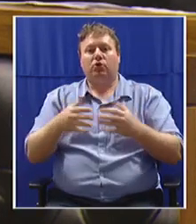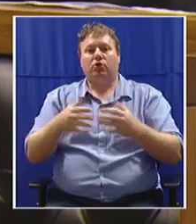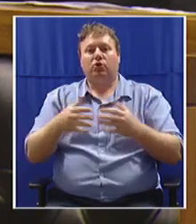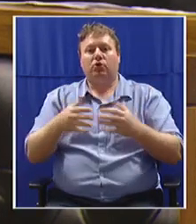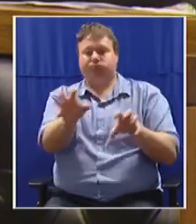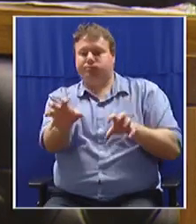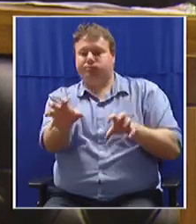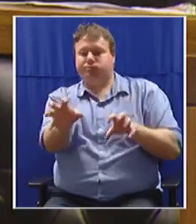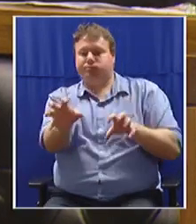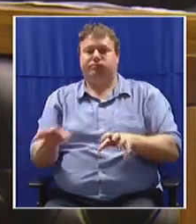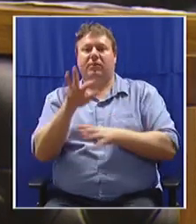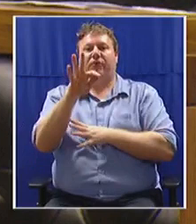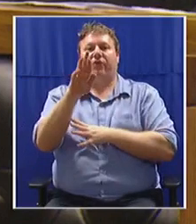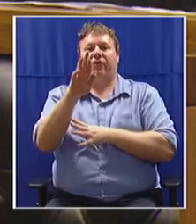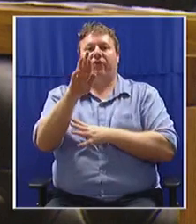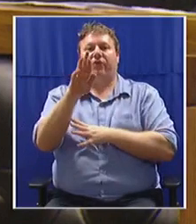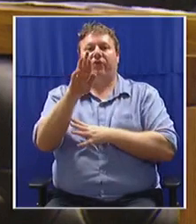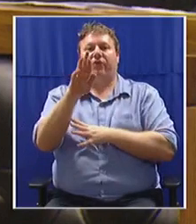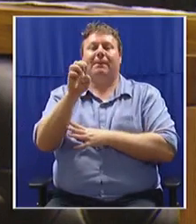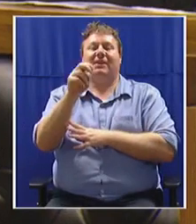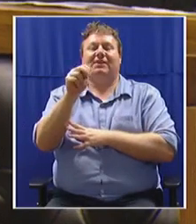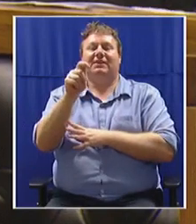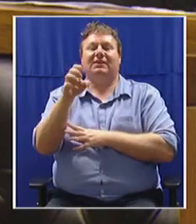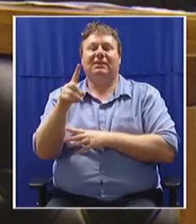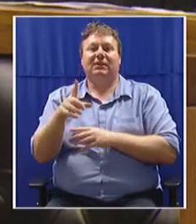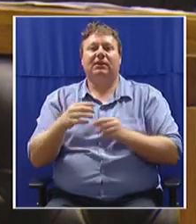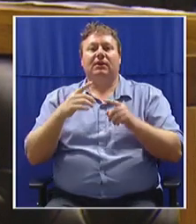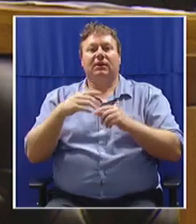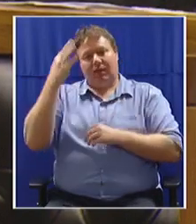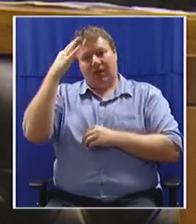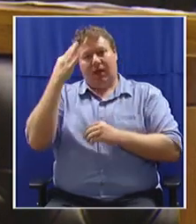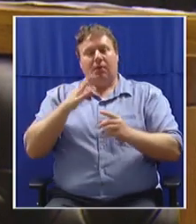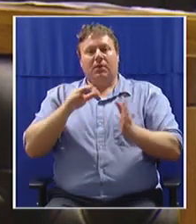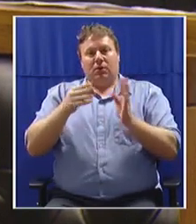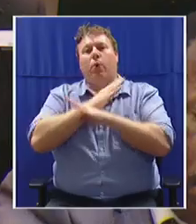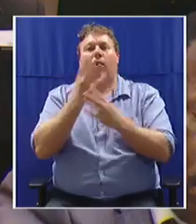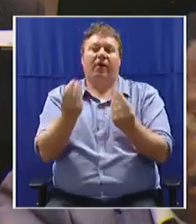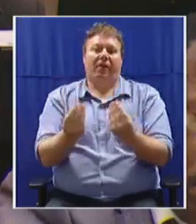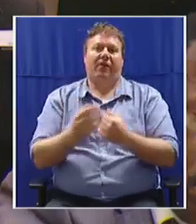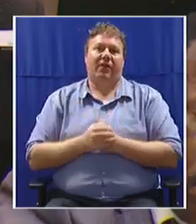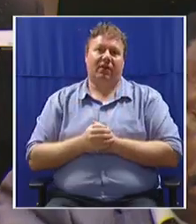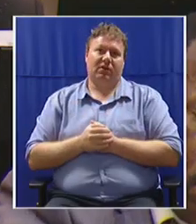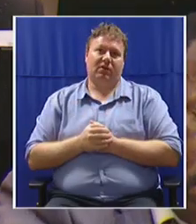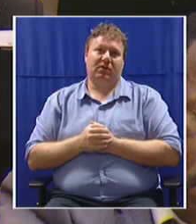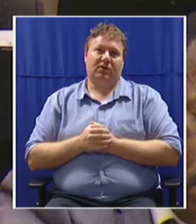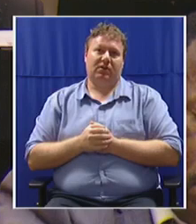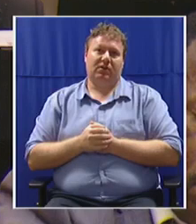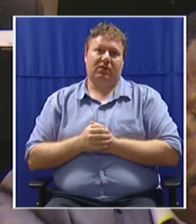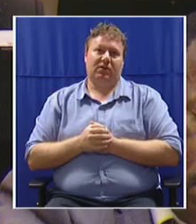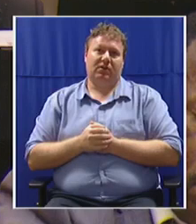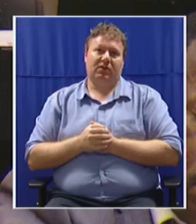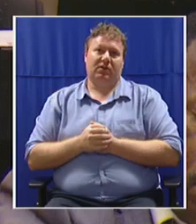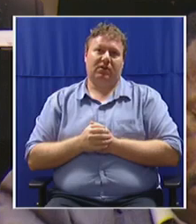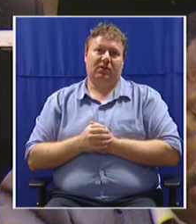Our task as the center of government is to lead, coordinate, consolidate. Quick wins, Honorable